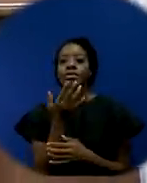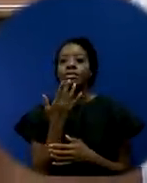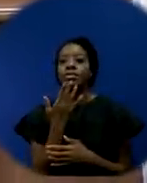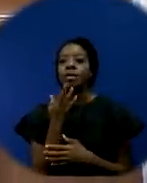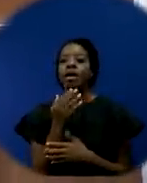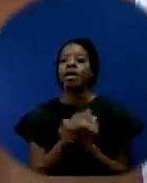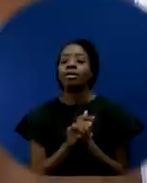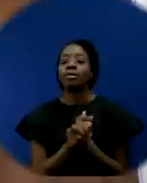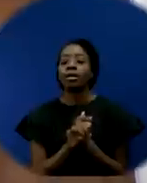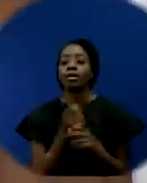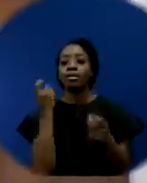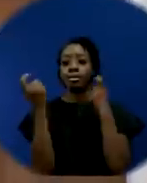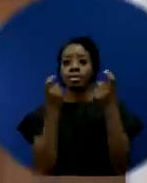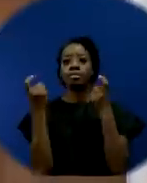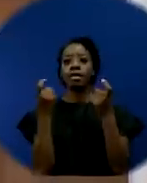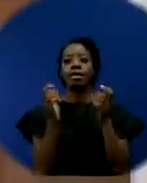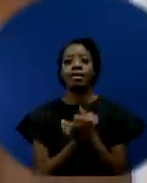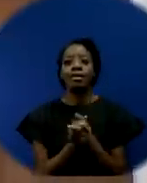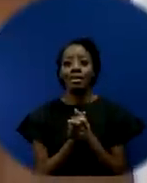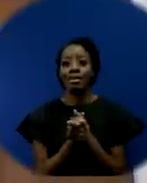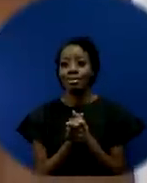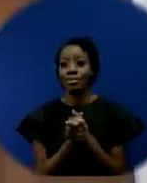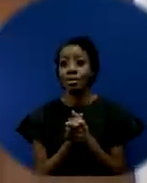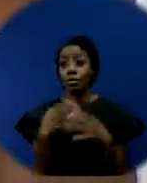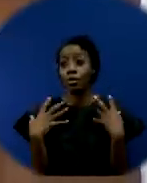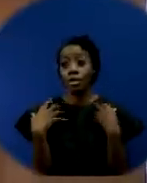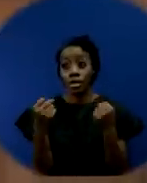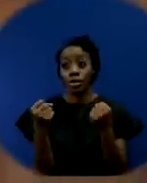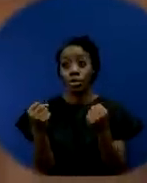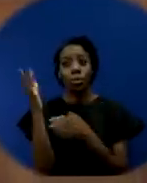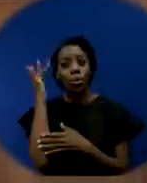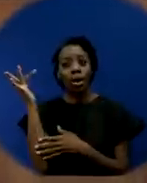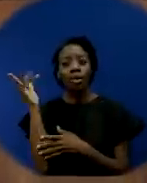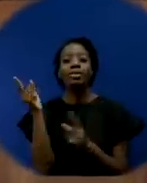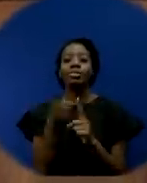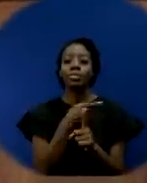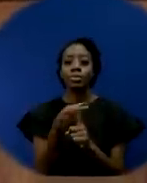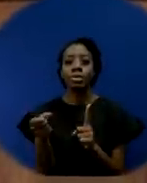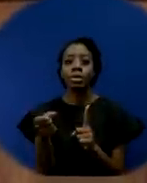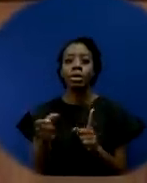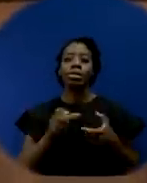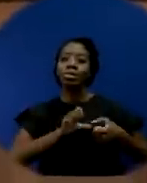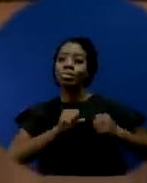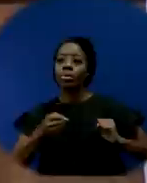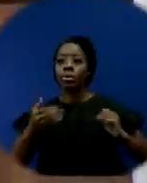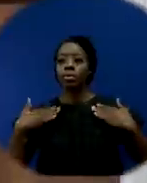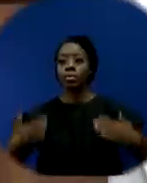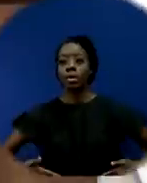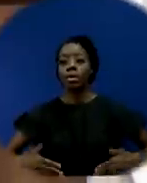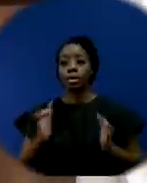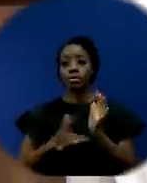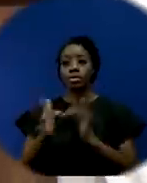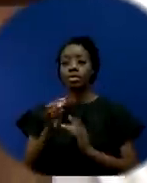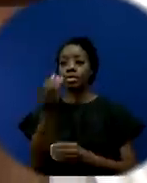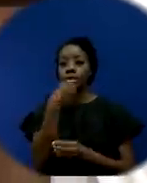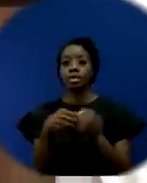him, and with his stripes we are healed. As we remember the wounded, broken body of Jesus, let's eat the bread